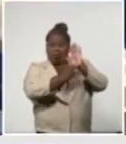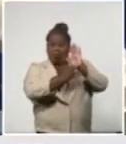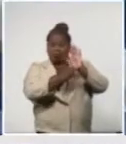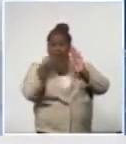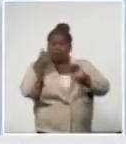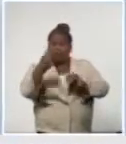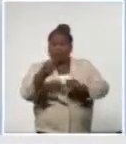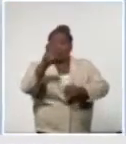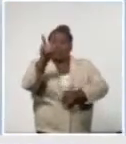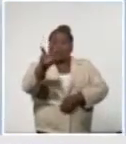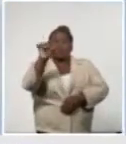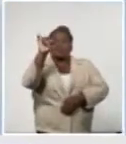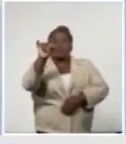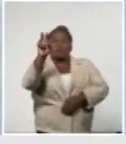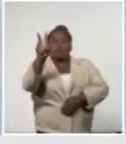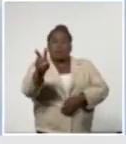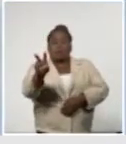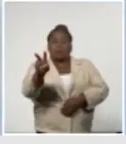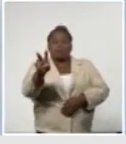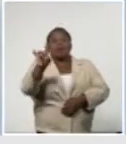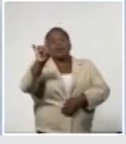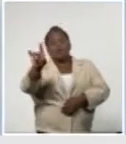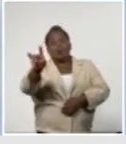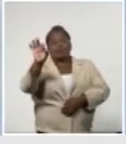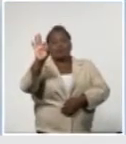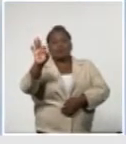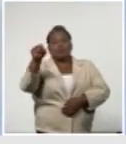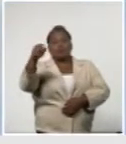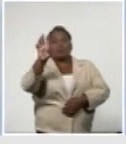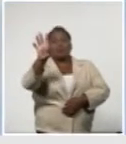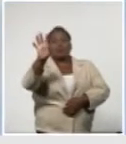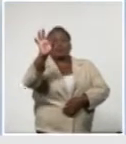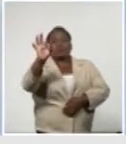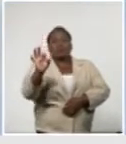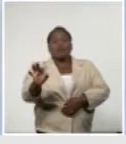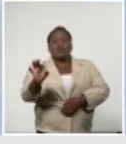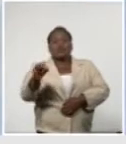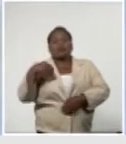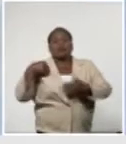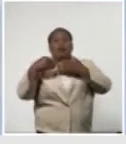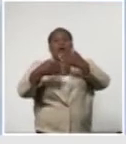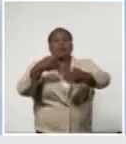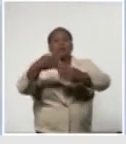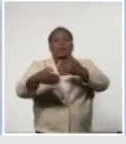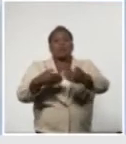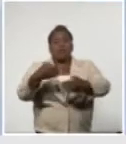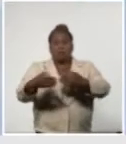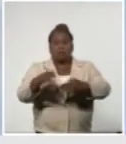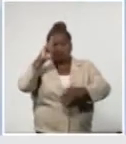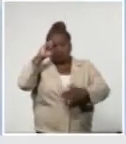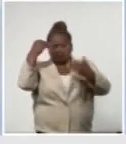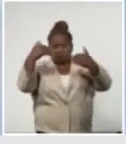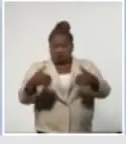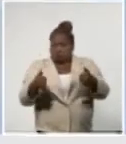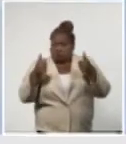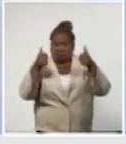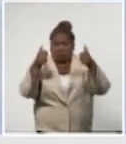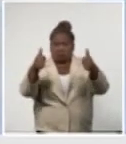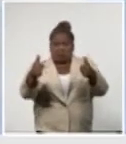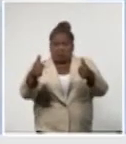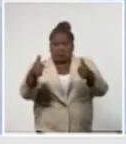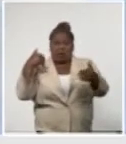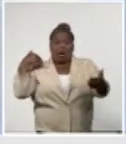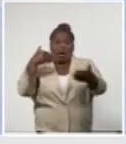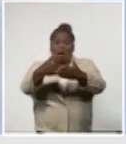confirmed cases admitted. These are the active cases. This is a favorable indicator. 62, that